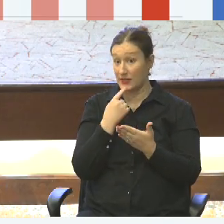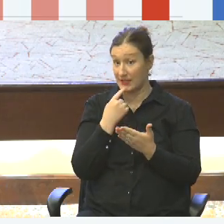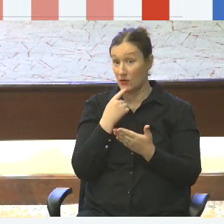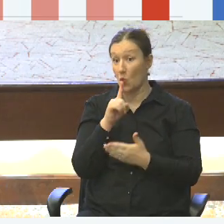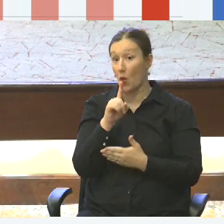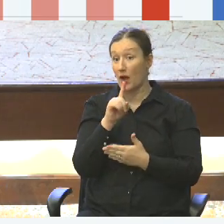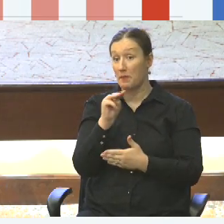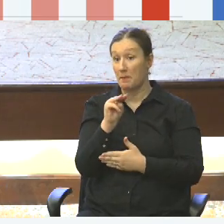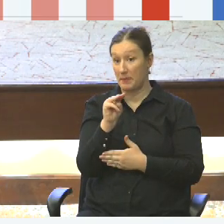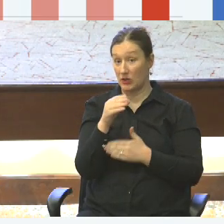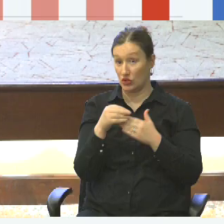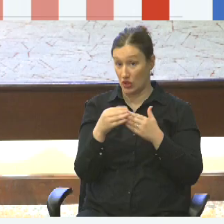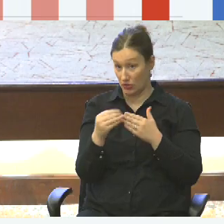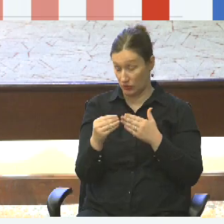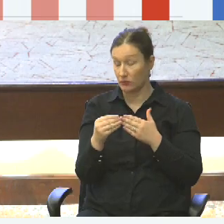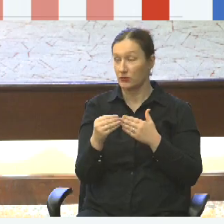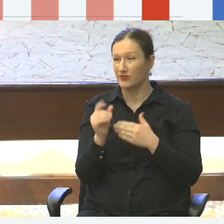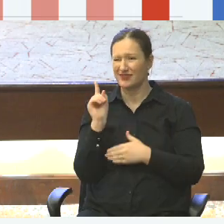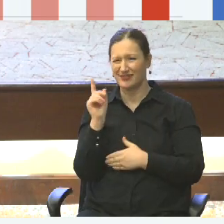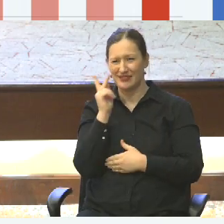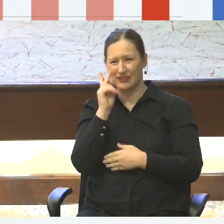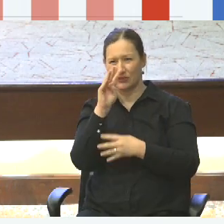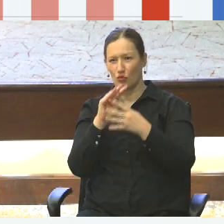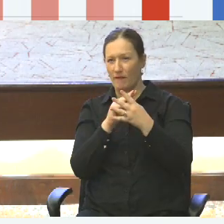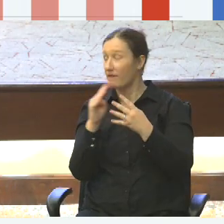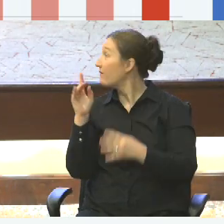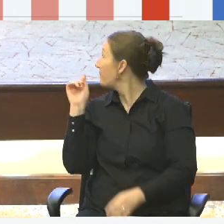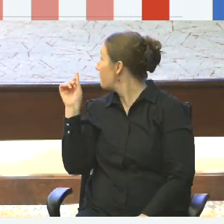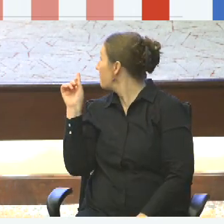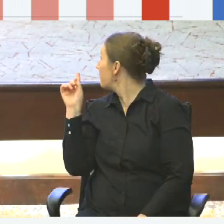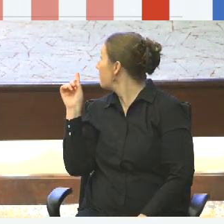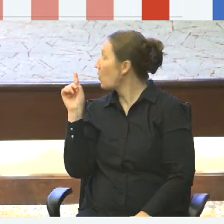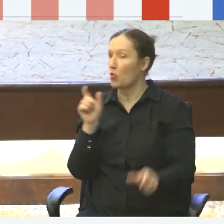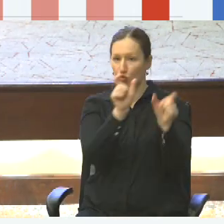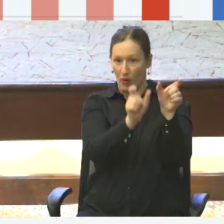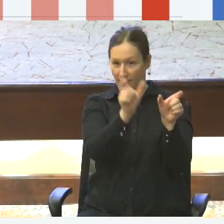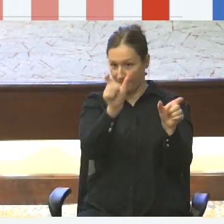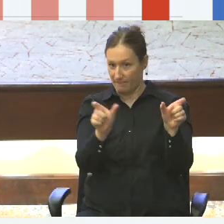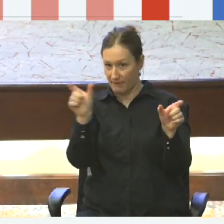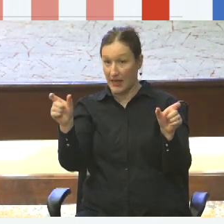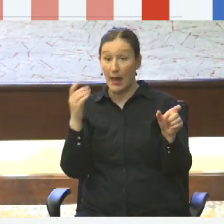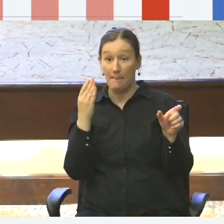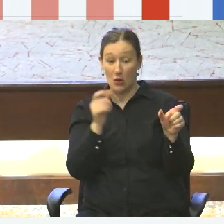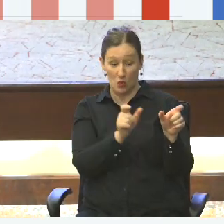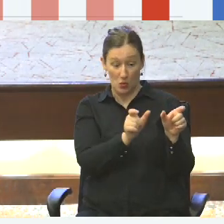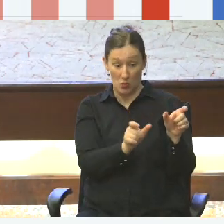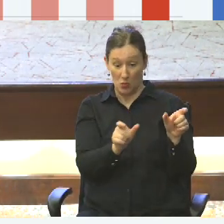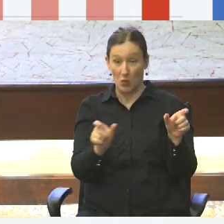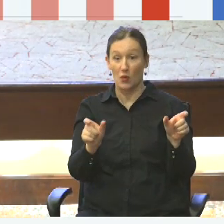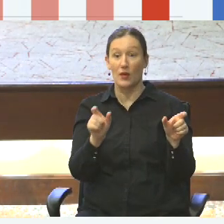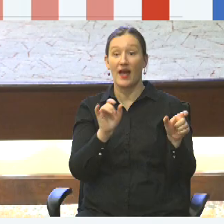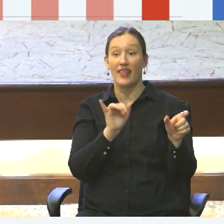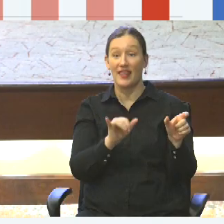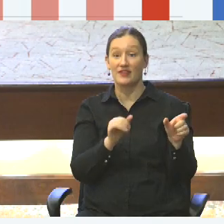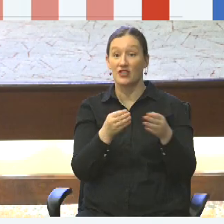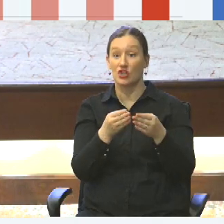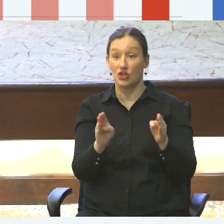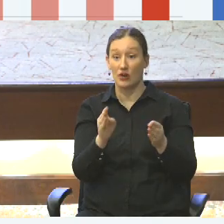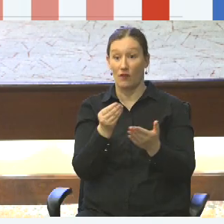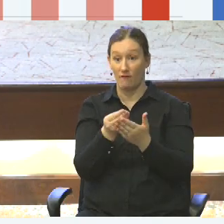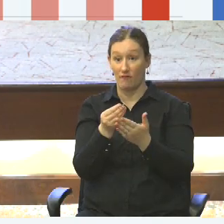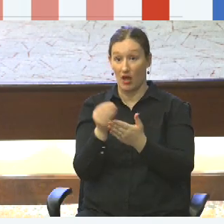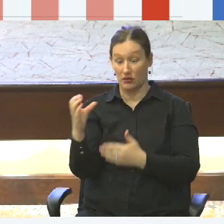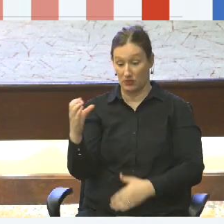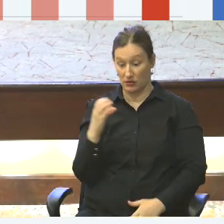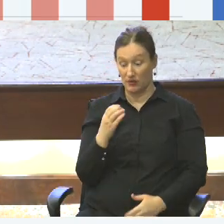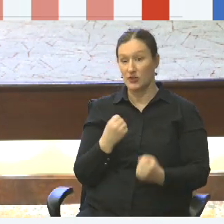$1 million. With the graph that you're looking at here, the blue lines are primarily the actual subsidy, the general fund subsidy